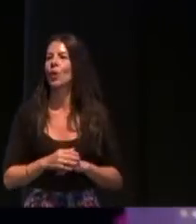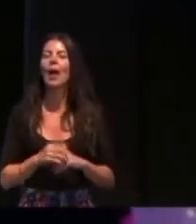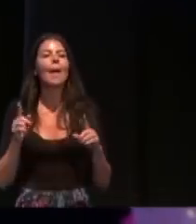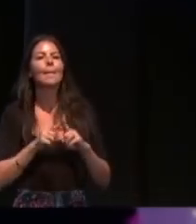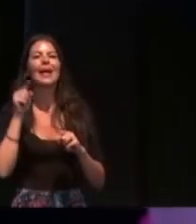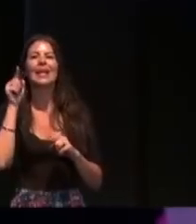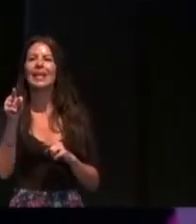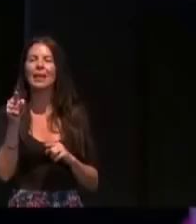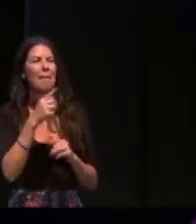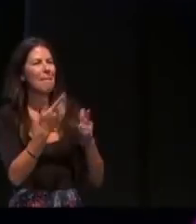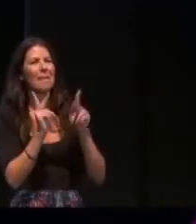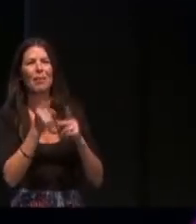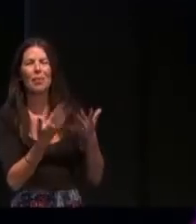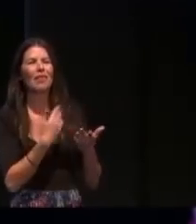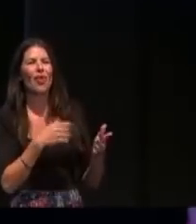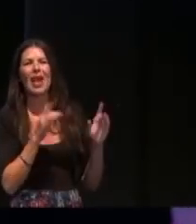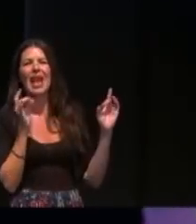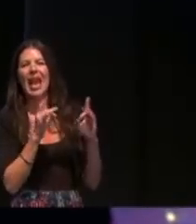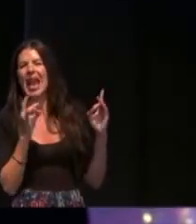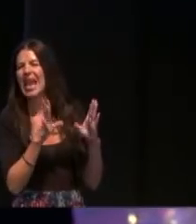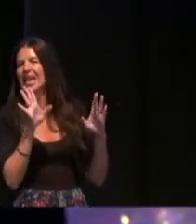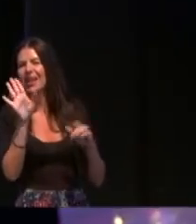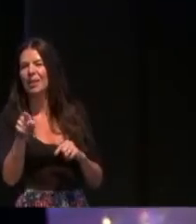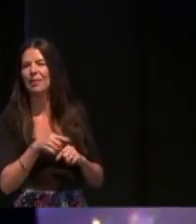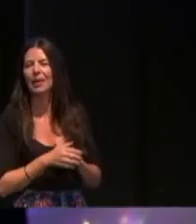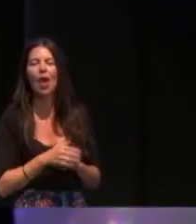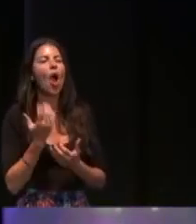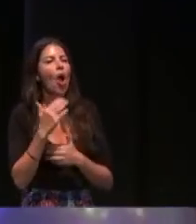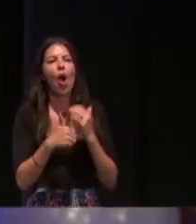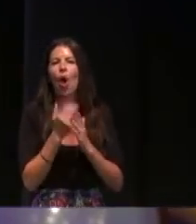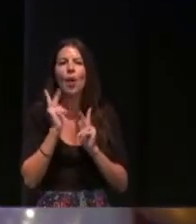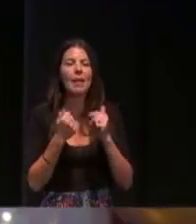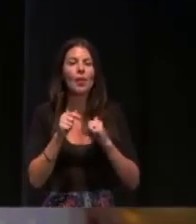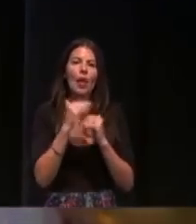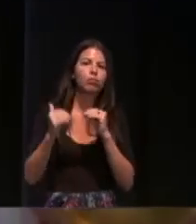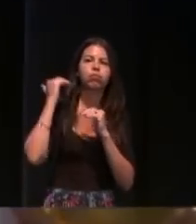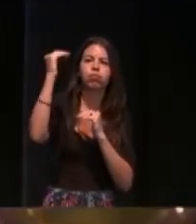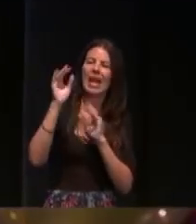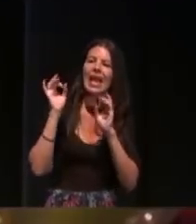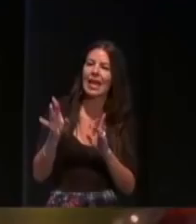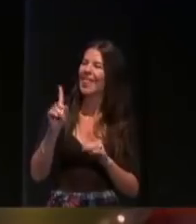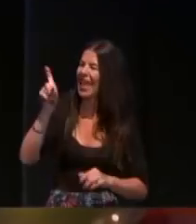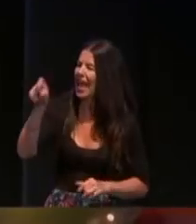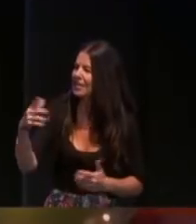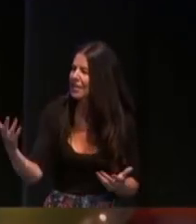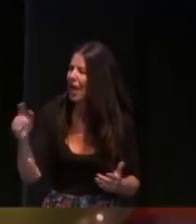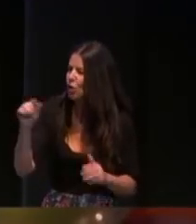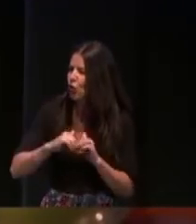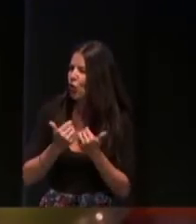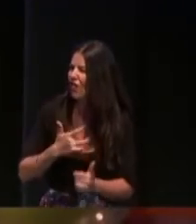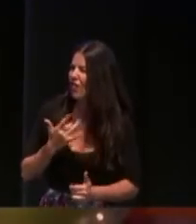But he was hated. Now, all people who make breakthroughs oftentimes are hated or disregarded for a while. And they asked him about that, you